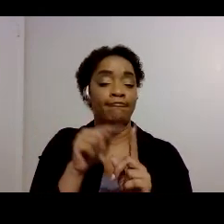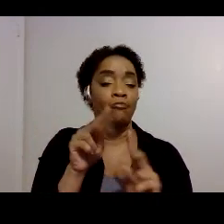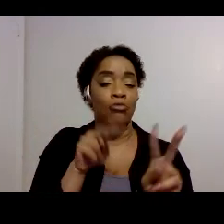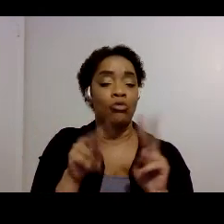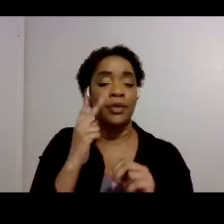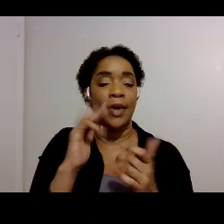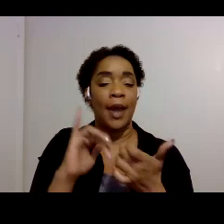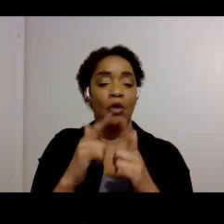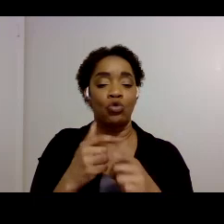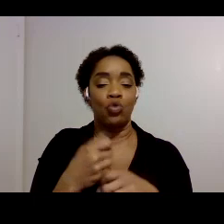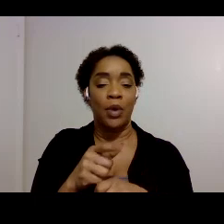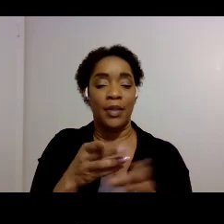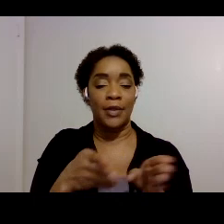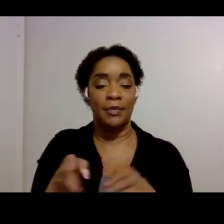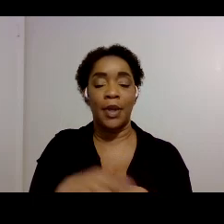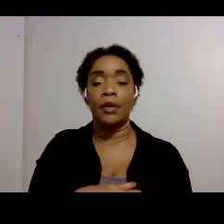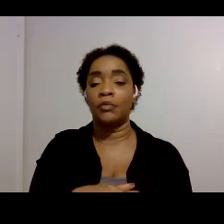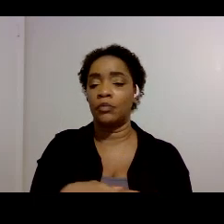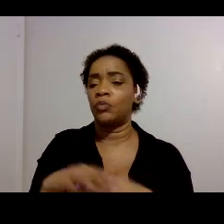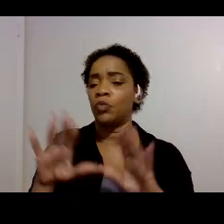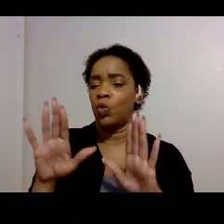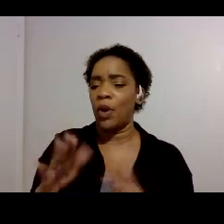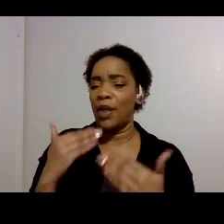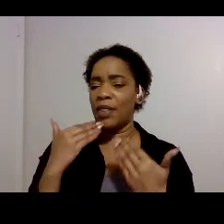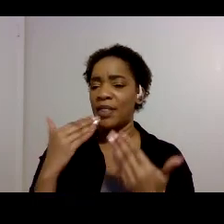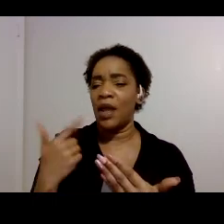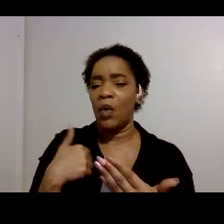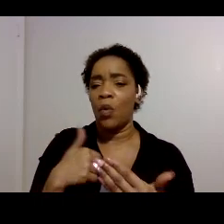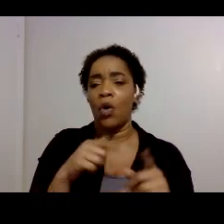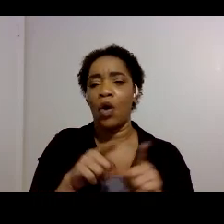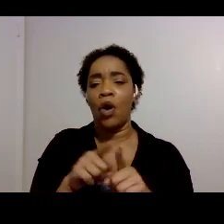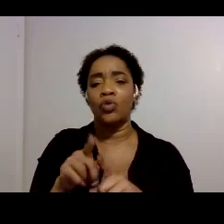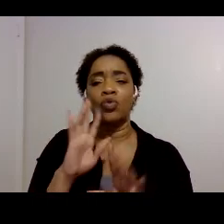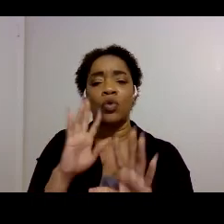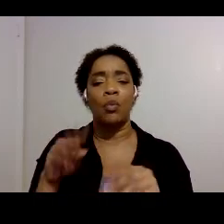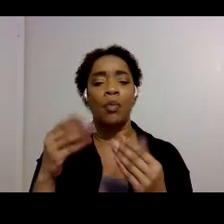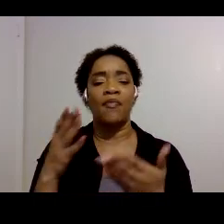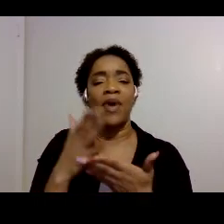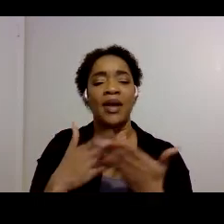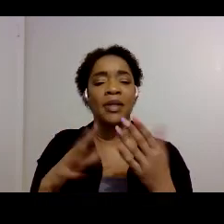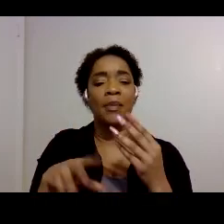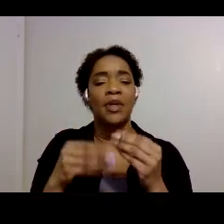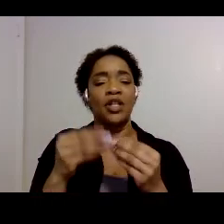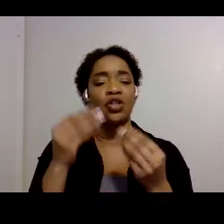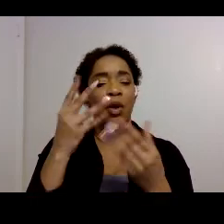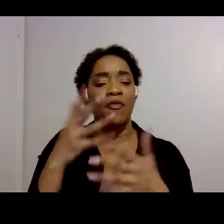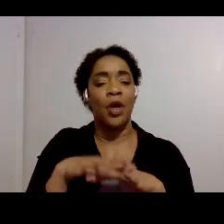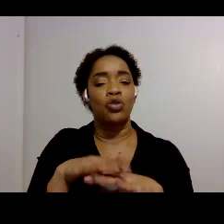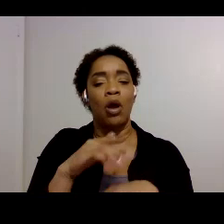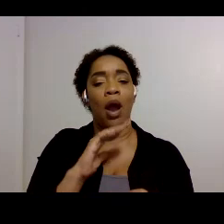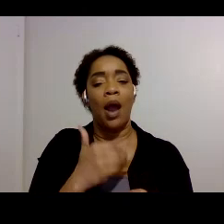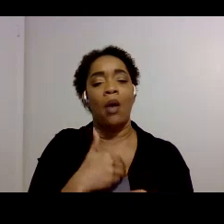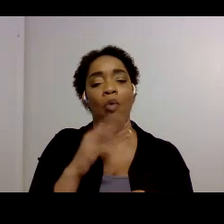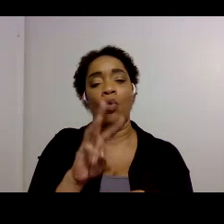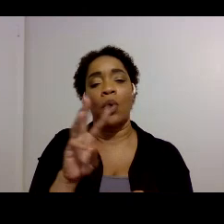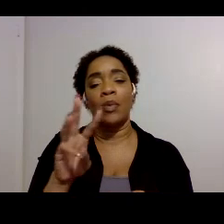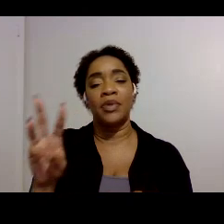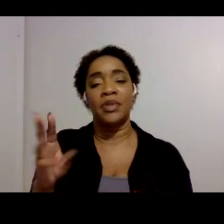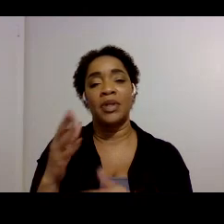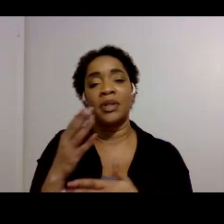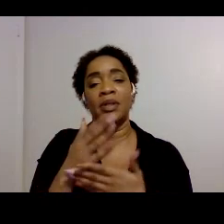Yes, thank you. We're also Okay. going to provide some additional information on our website, some NFPA